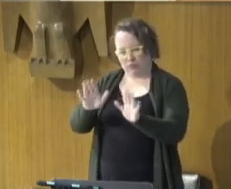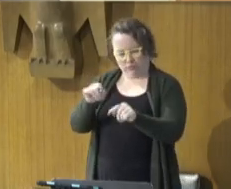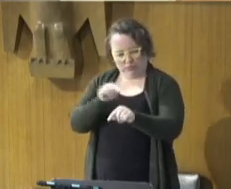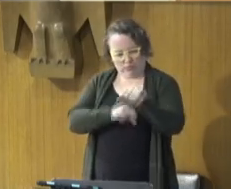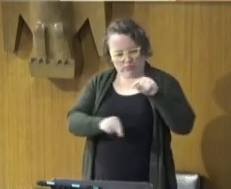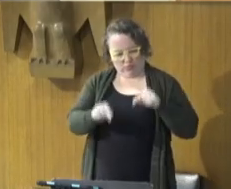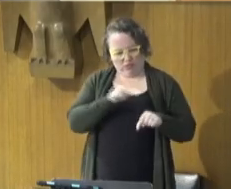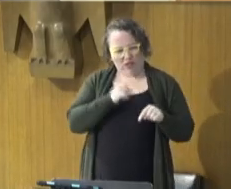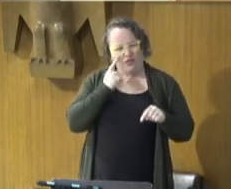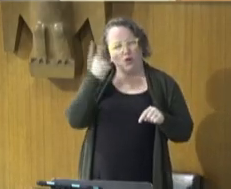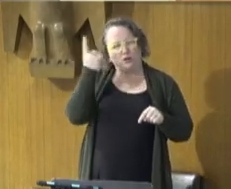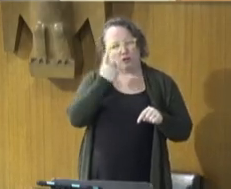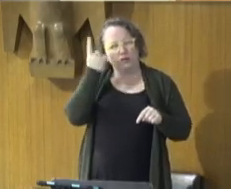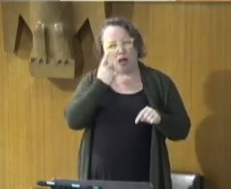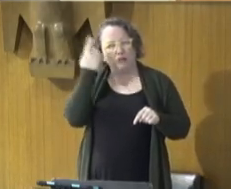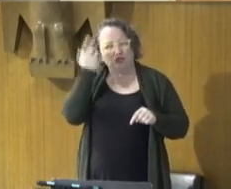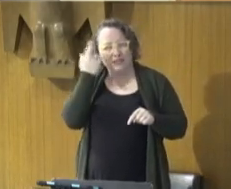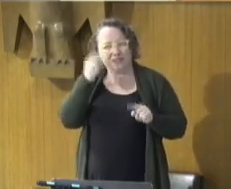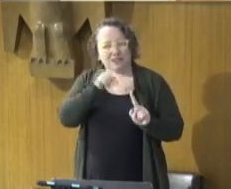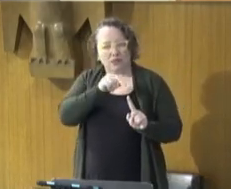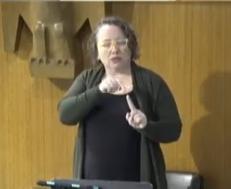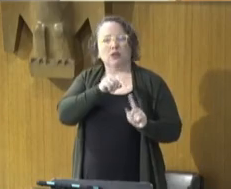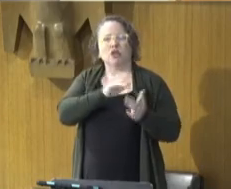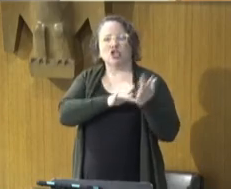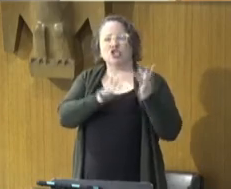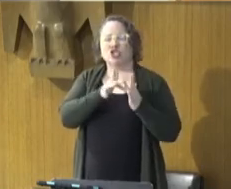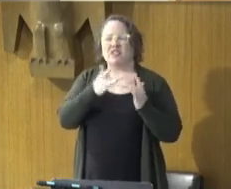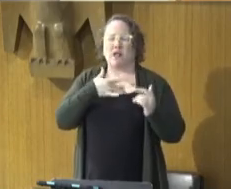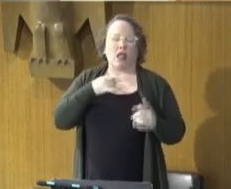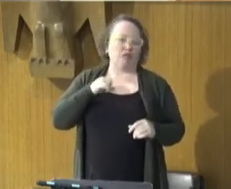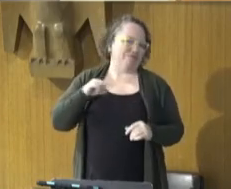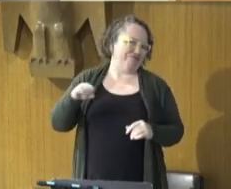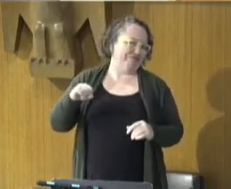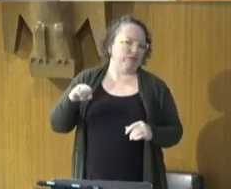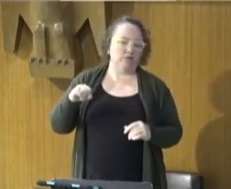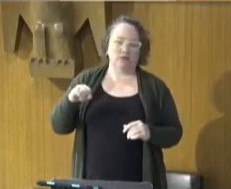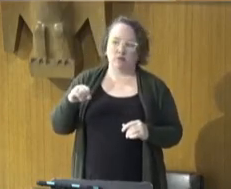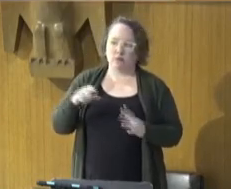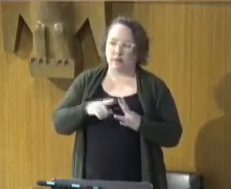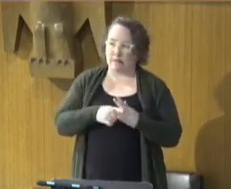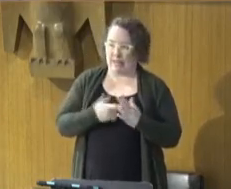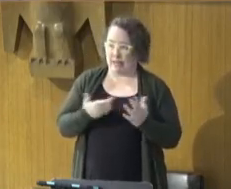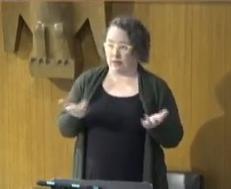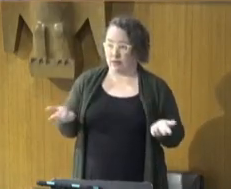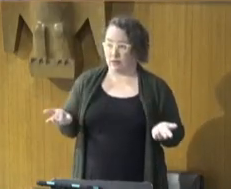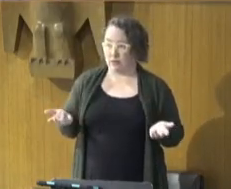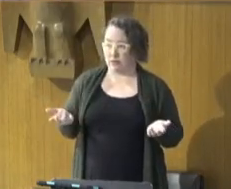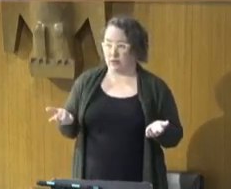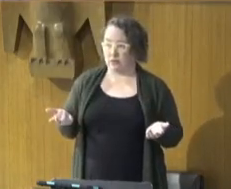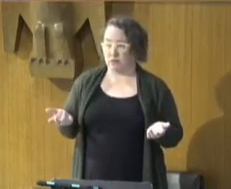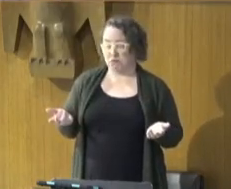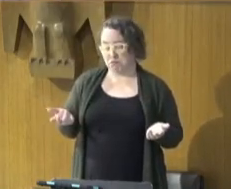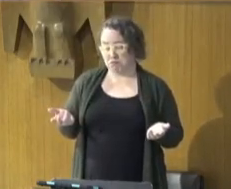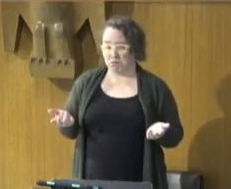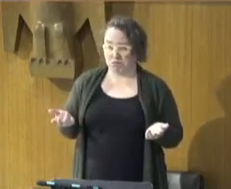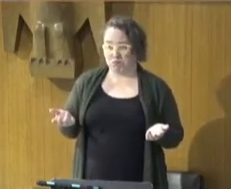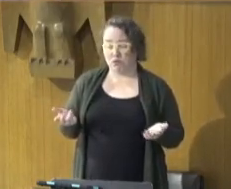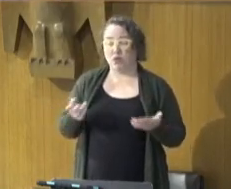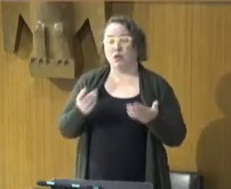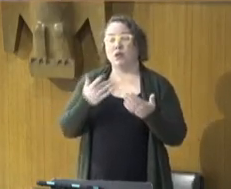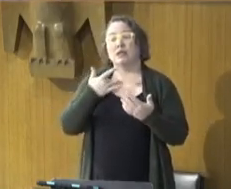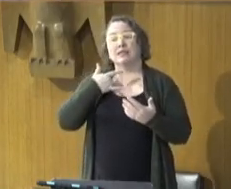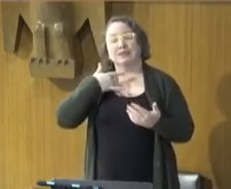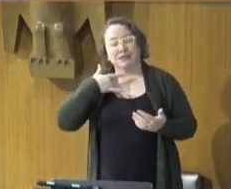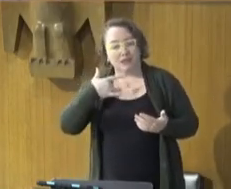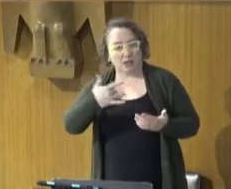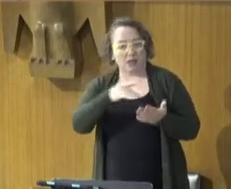that for some reason, Jesus was so reticent in the first place. The primary way that biblical scholars